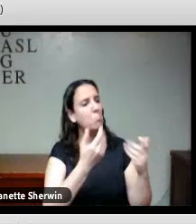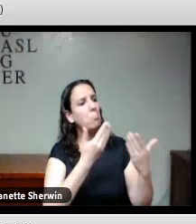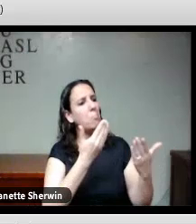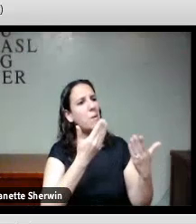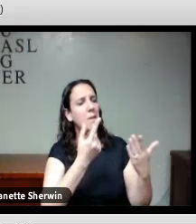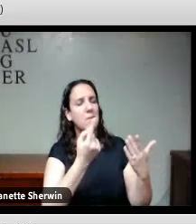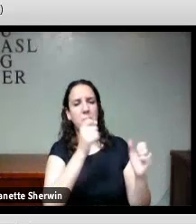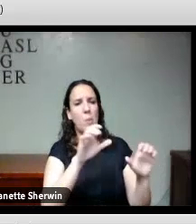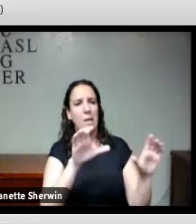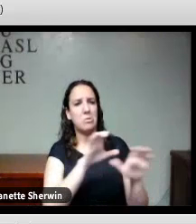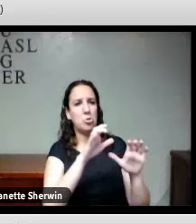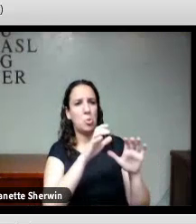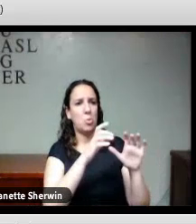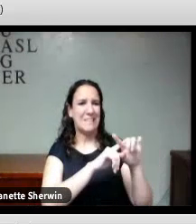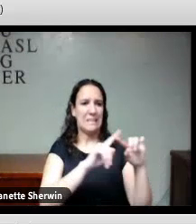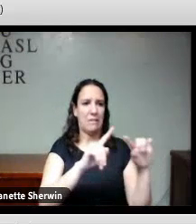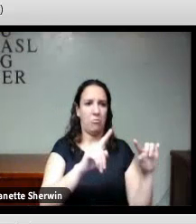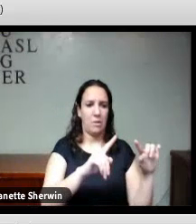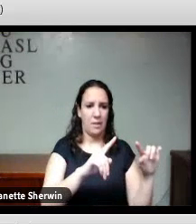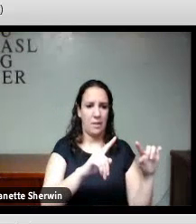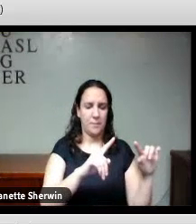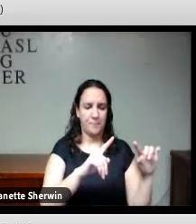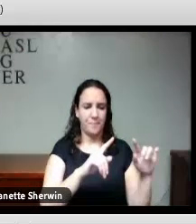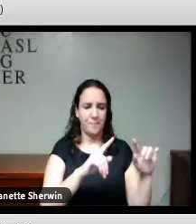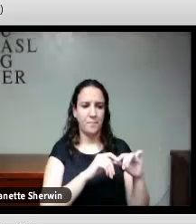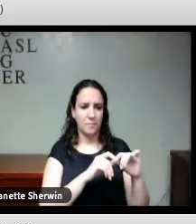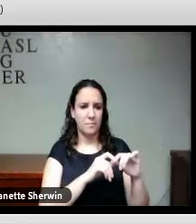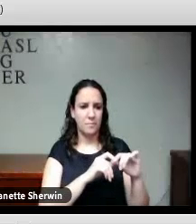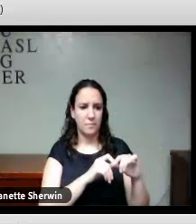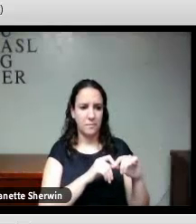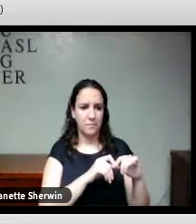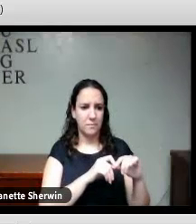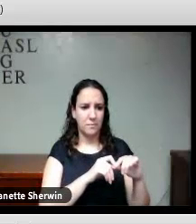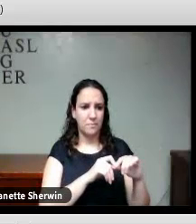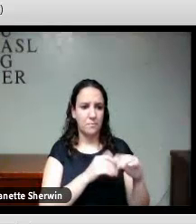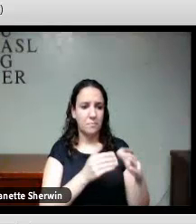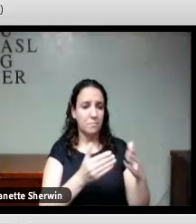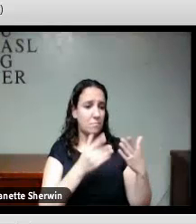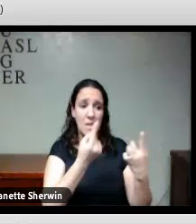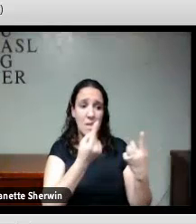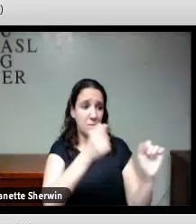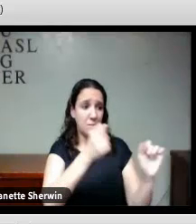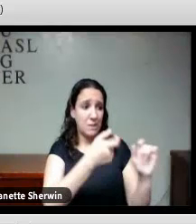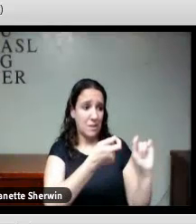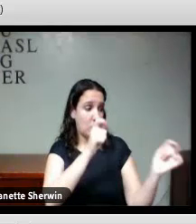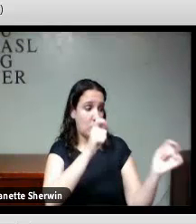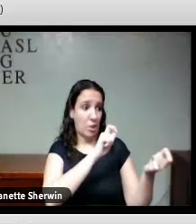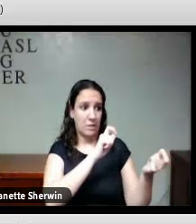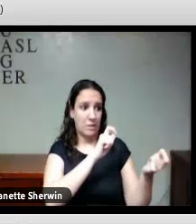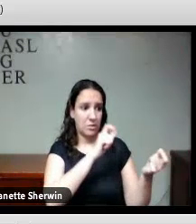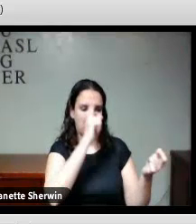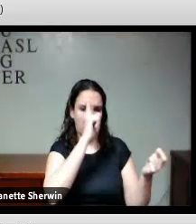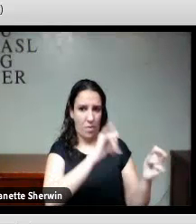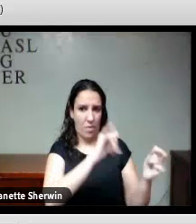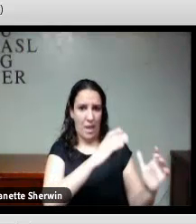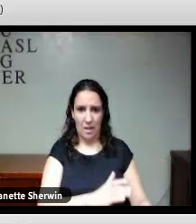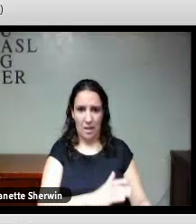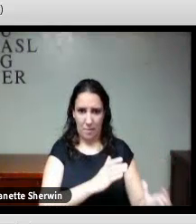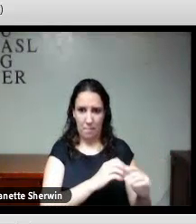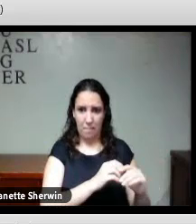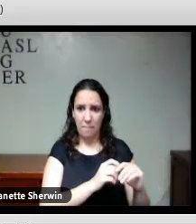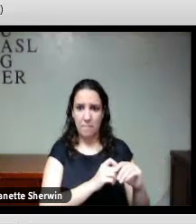or handled differently, or something could be changed to make it better for the patron. So there's certainly an